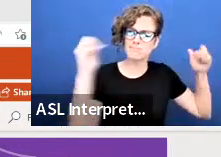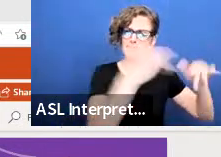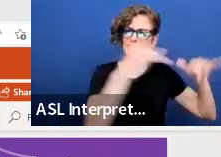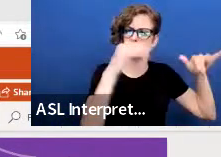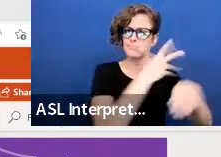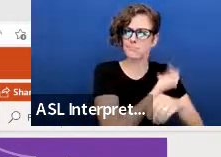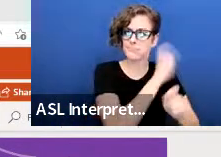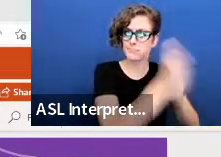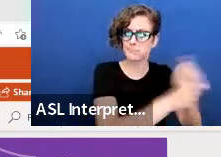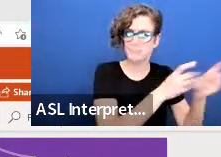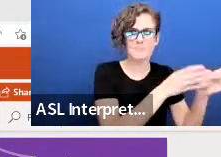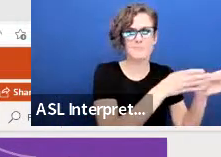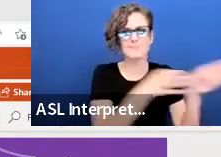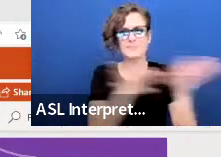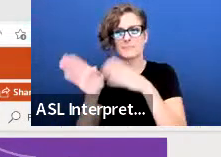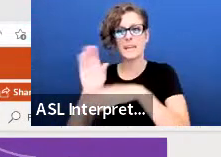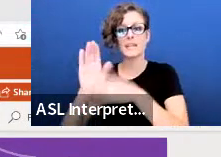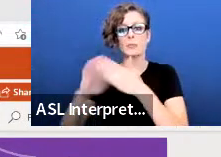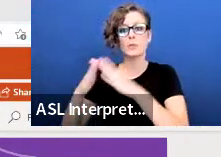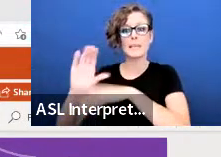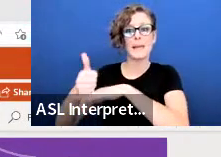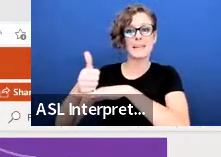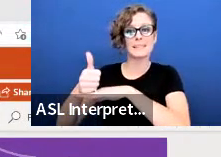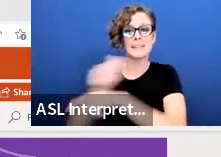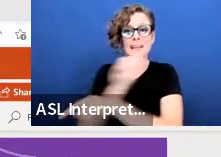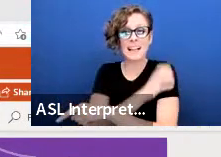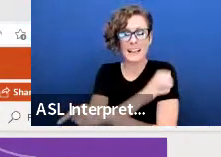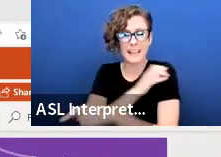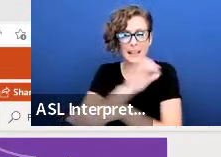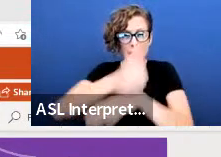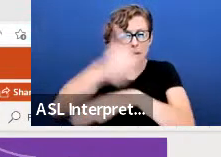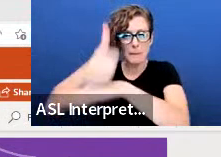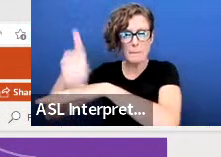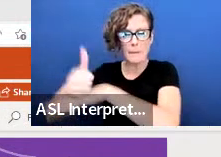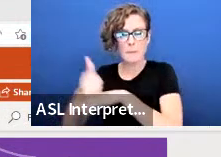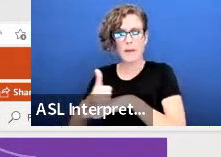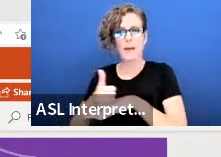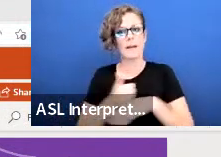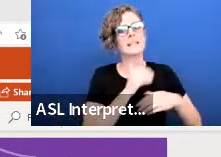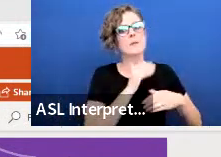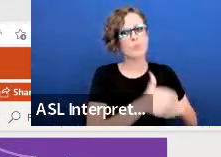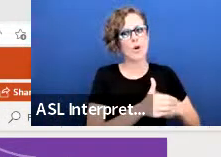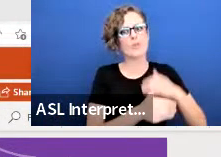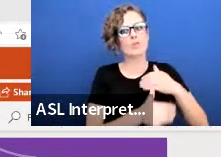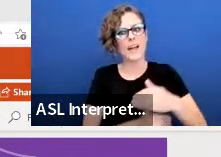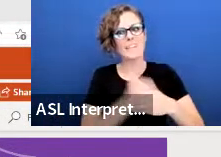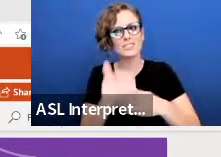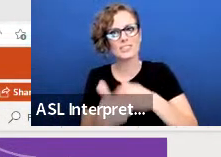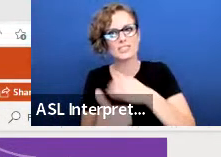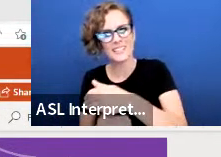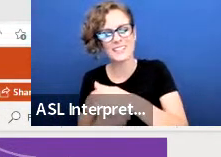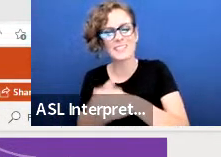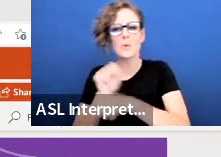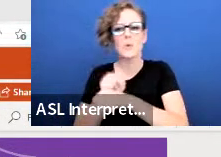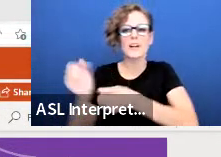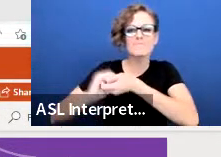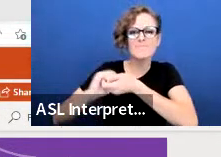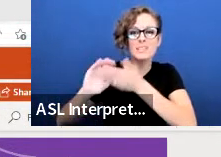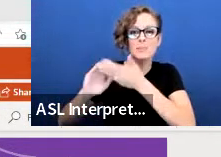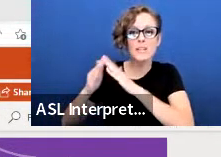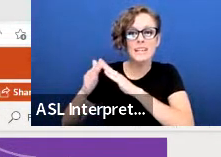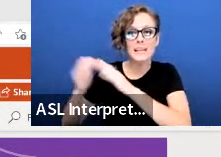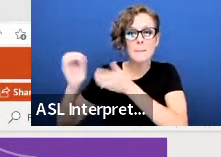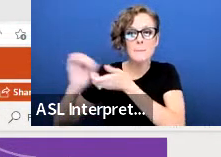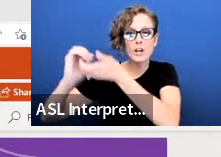clinic model has really been a progression in the sense that, working together with community partners, we're able